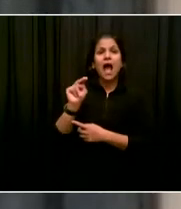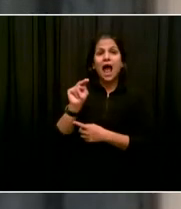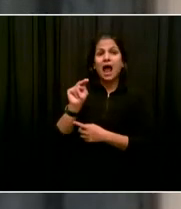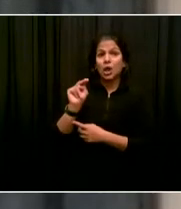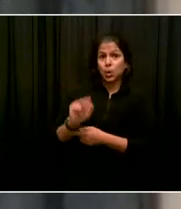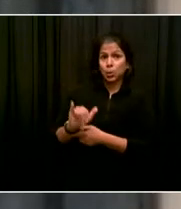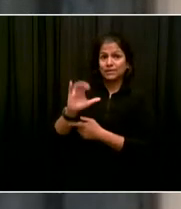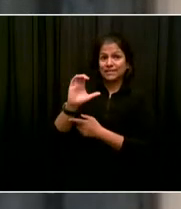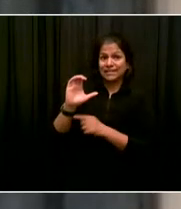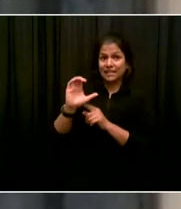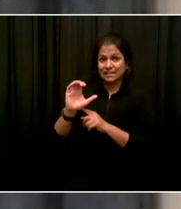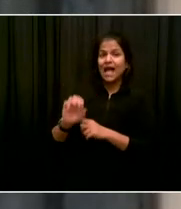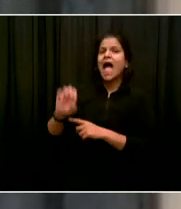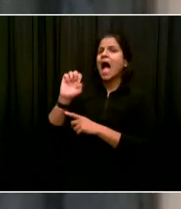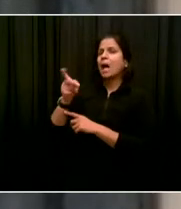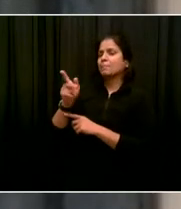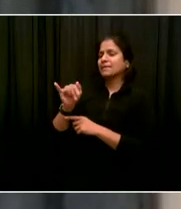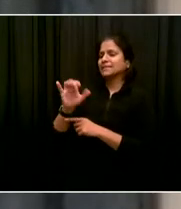9/11, and also